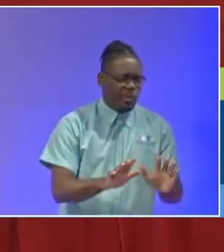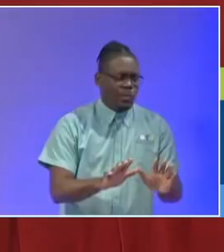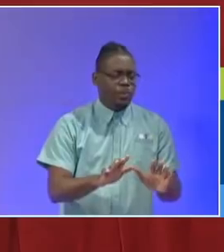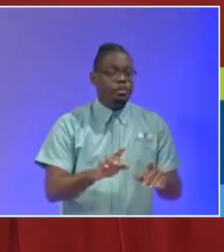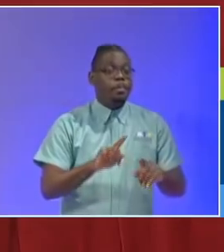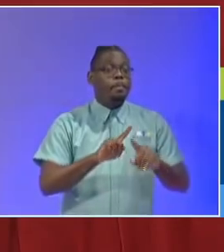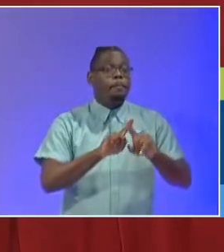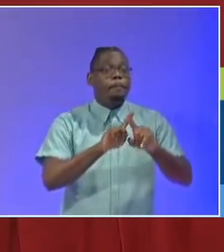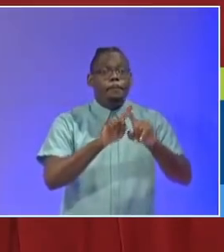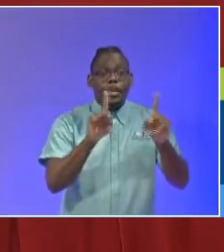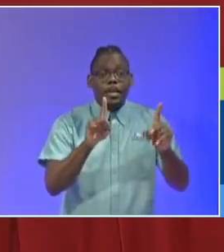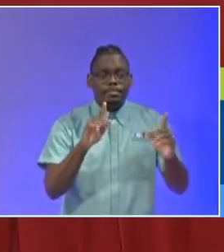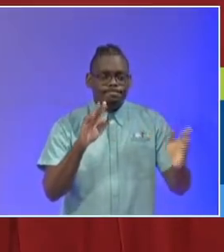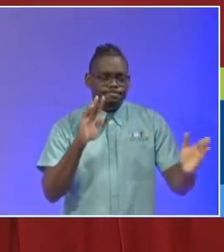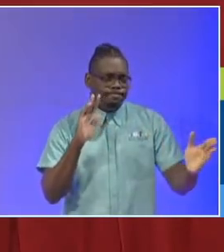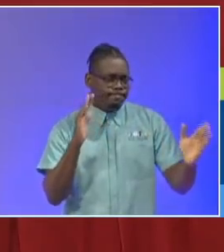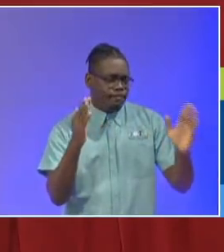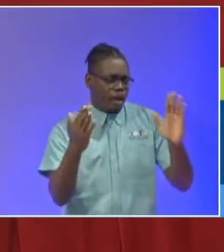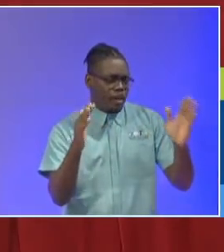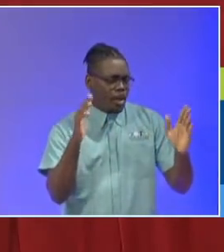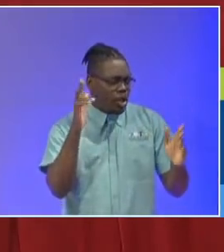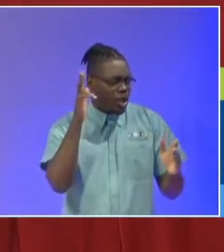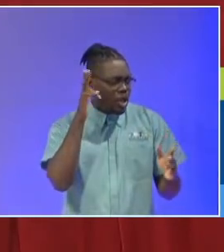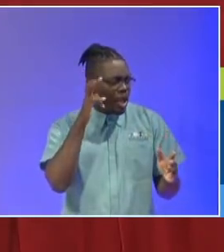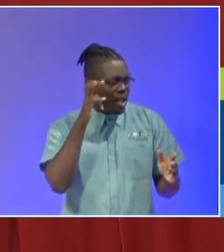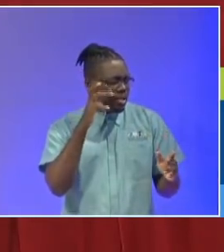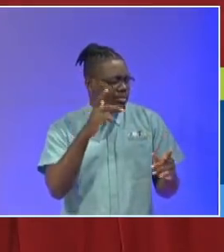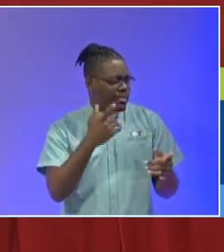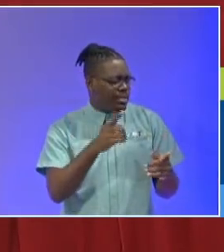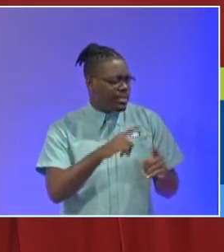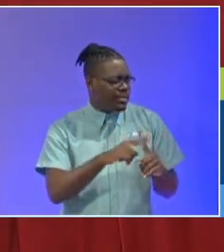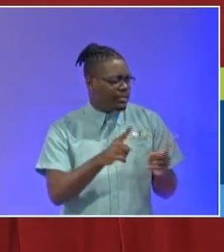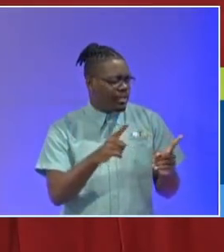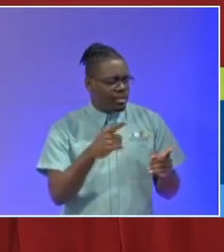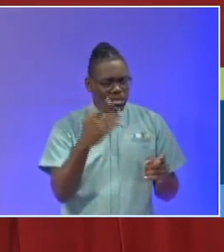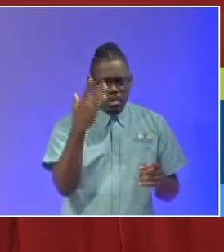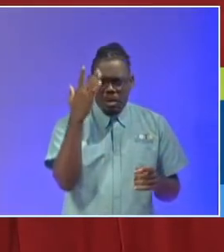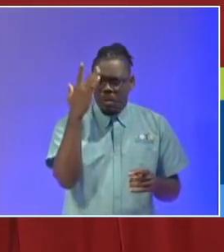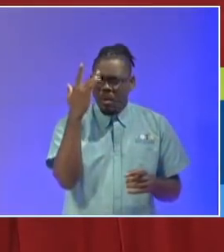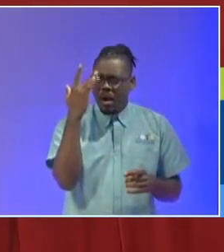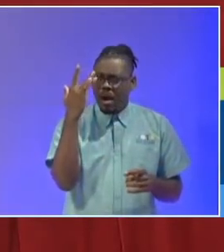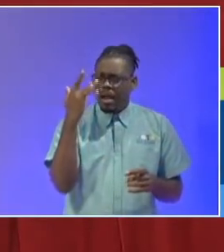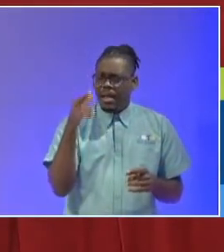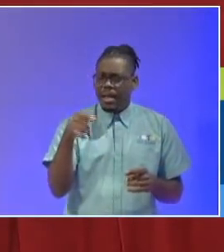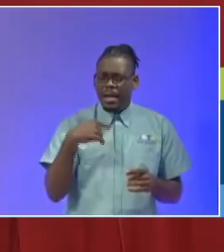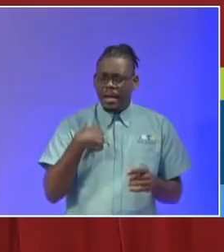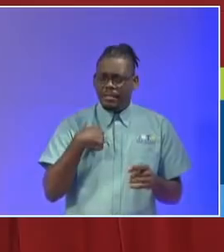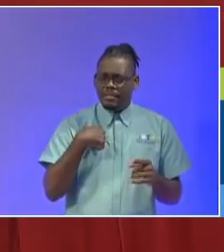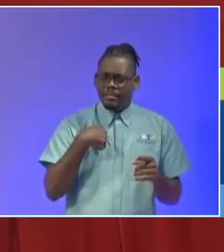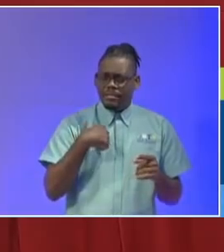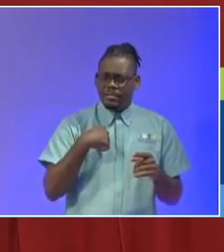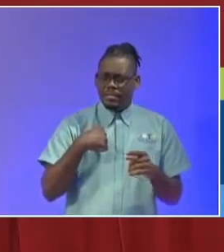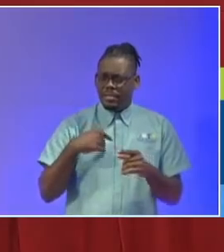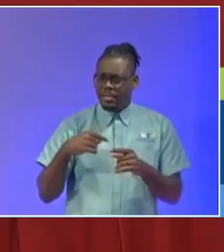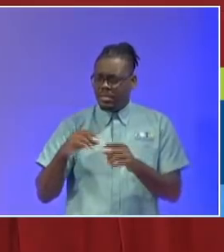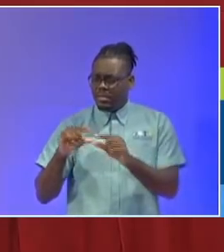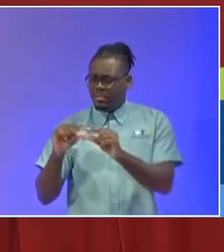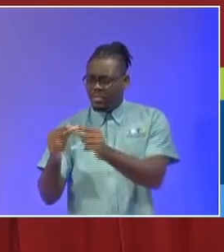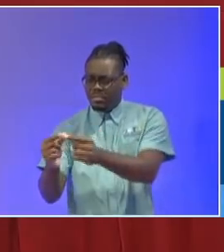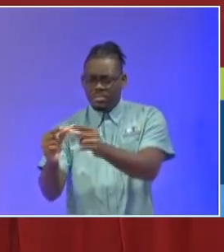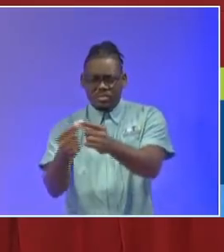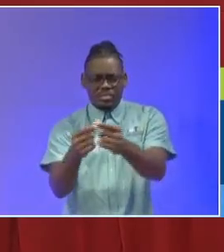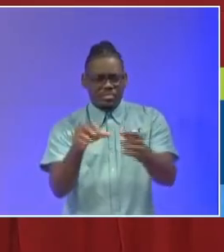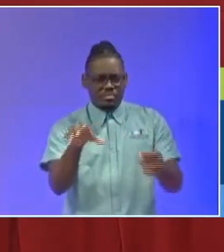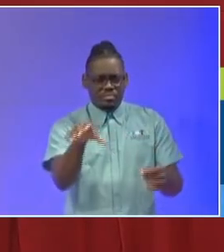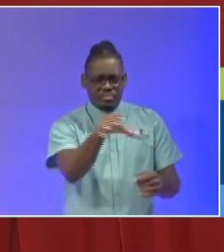why the RHAs can't hold on to these bodies until the families come out of quarantine and